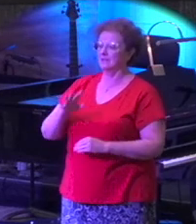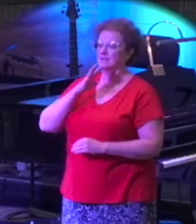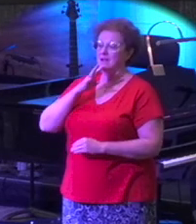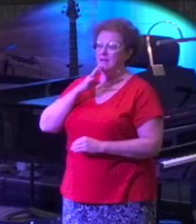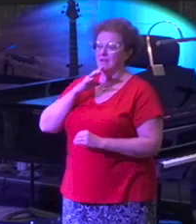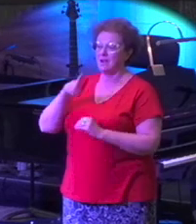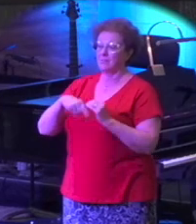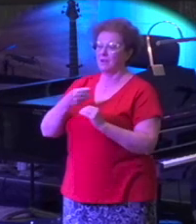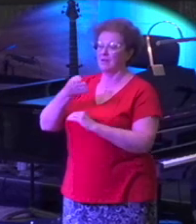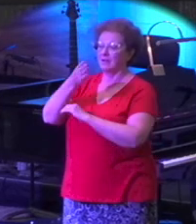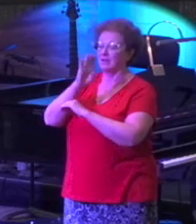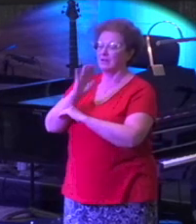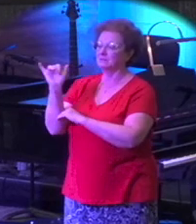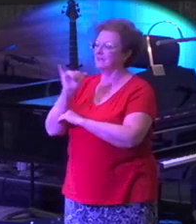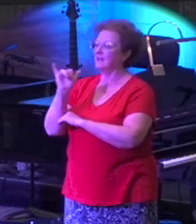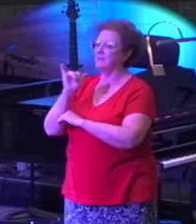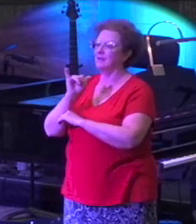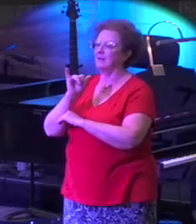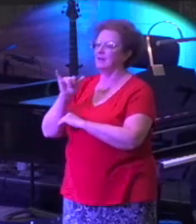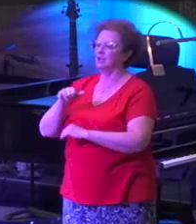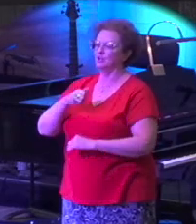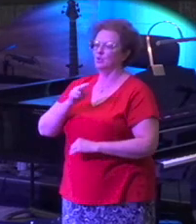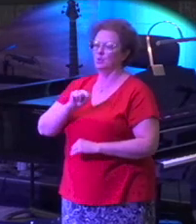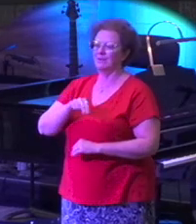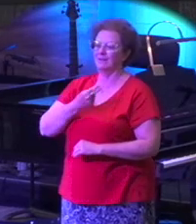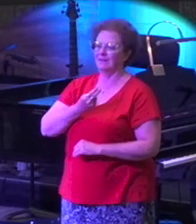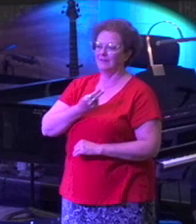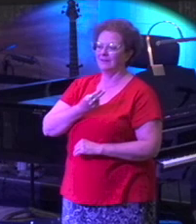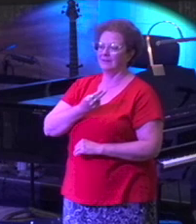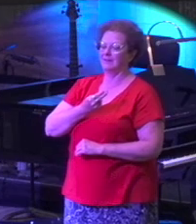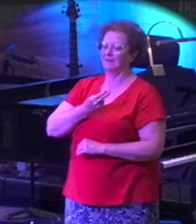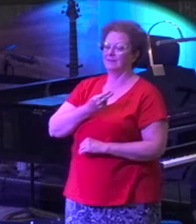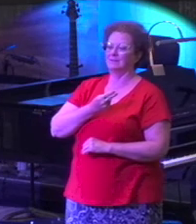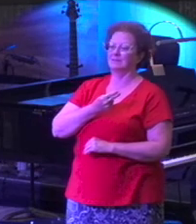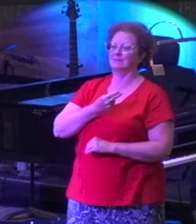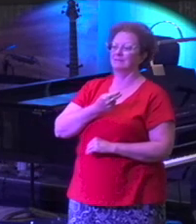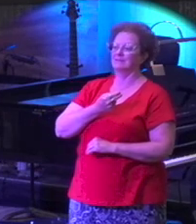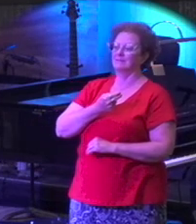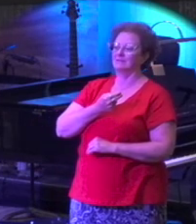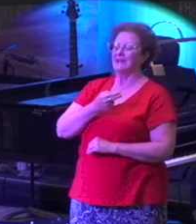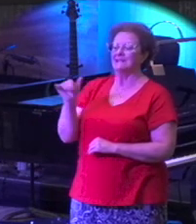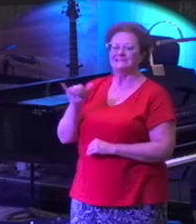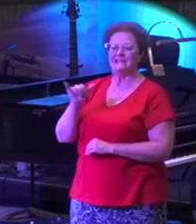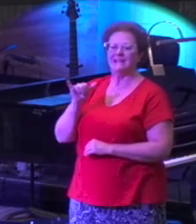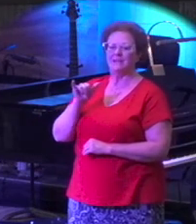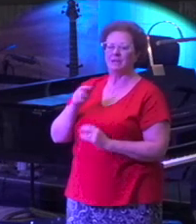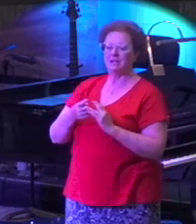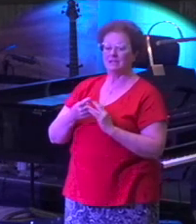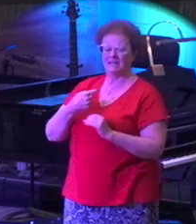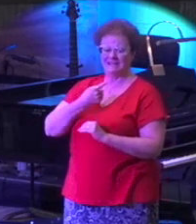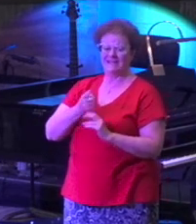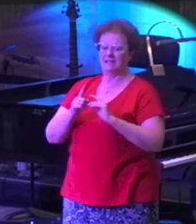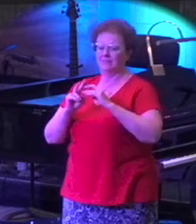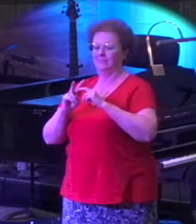word of God like Jonah as well? The truth of the matter is, it's the same way that Jonah flees from Nineveh is the